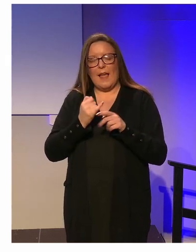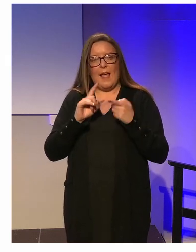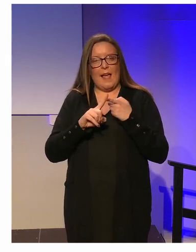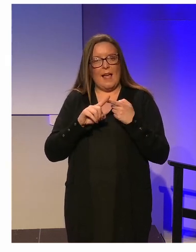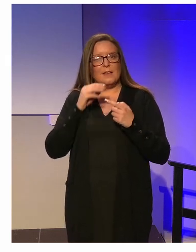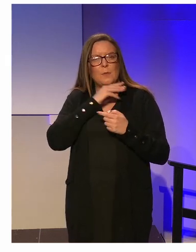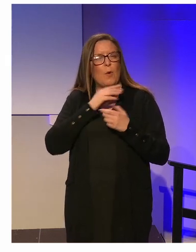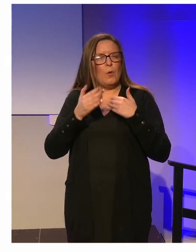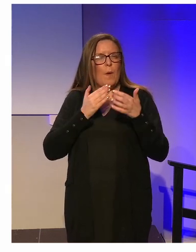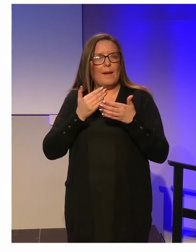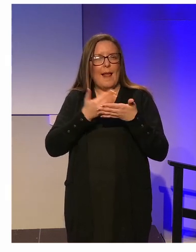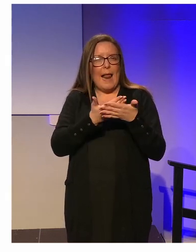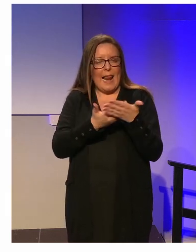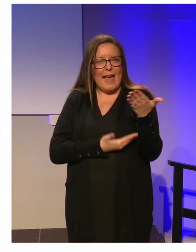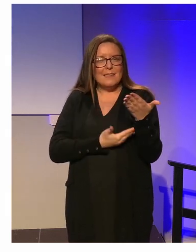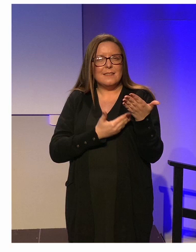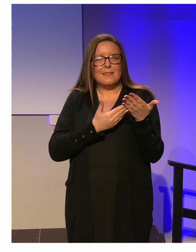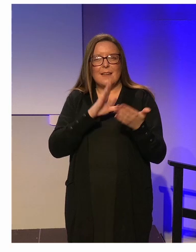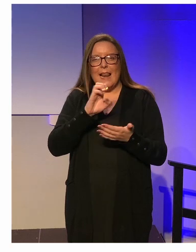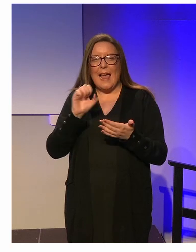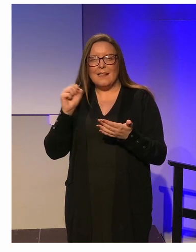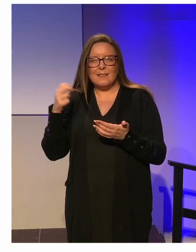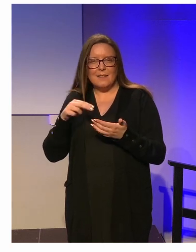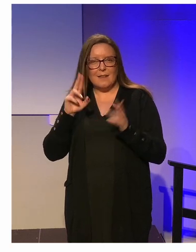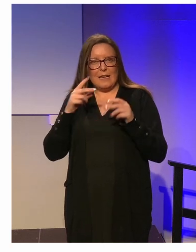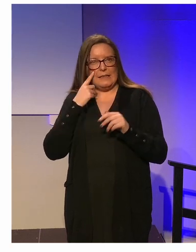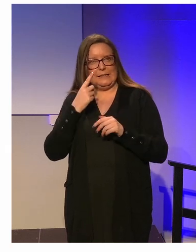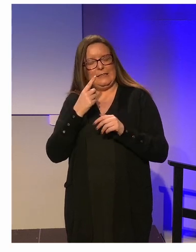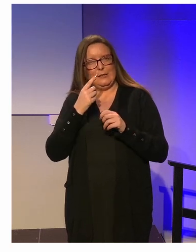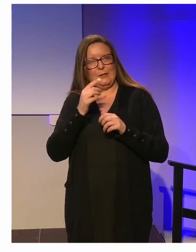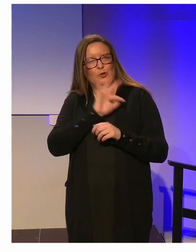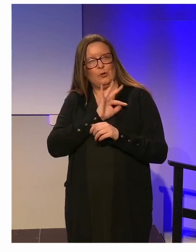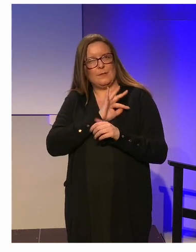be in a lesson, that you can see yourself just